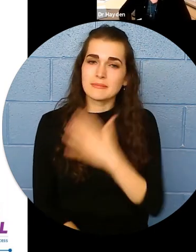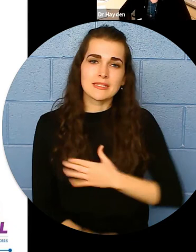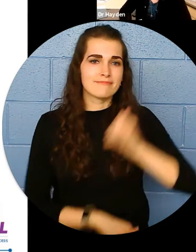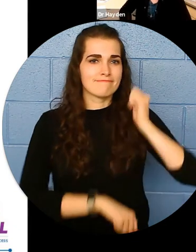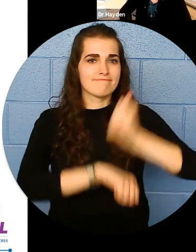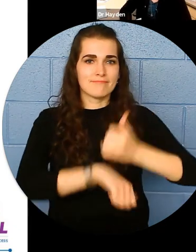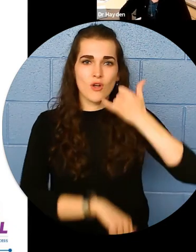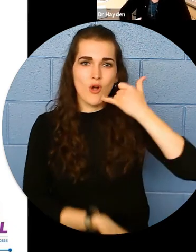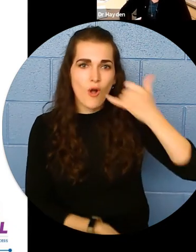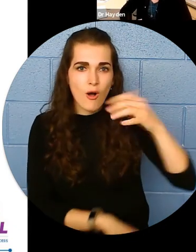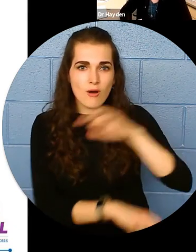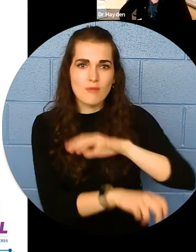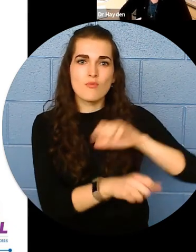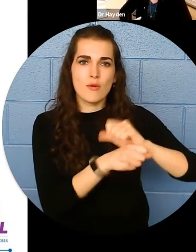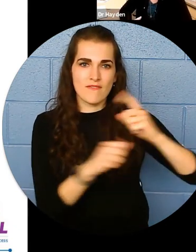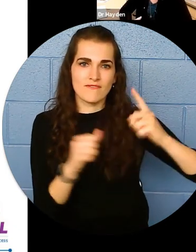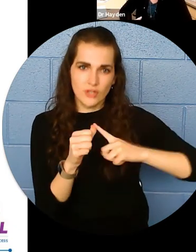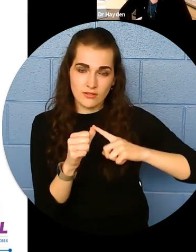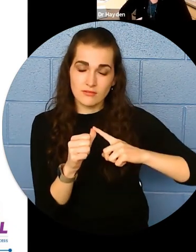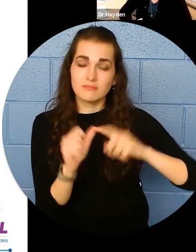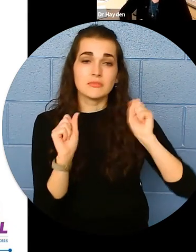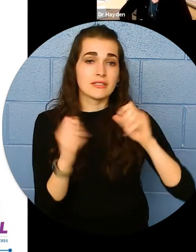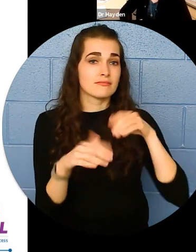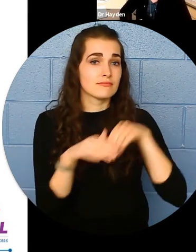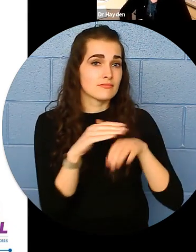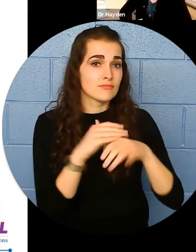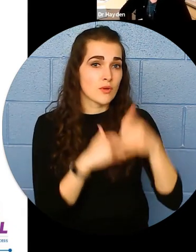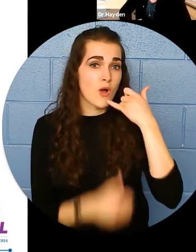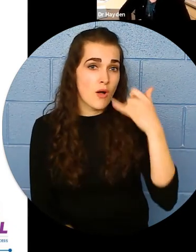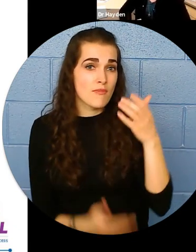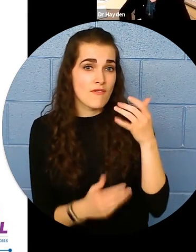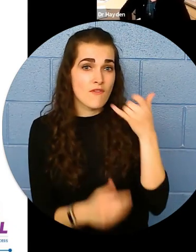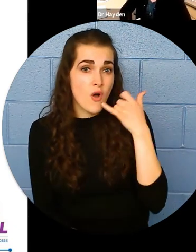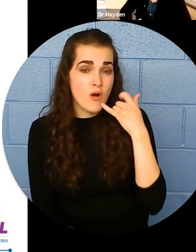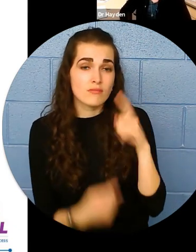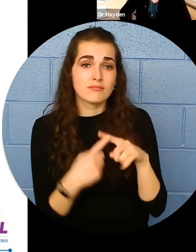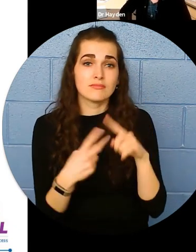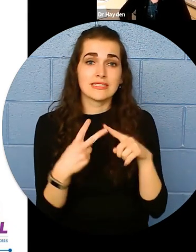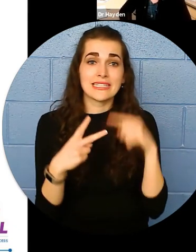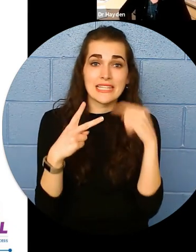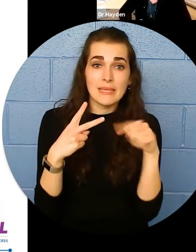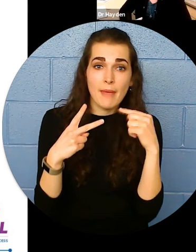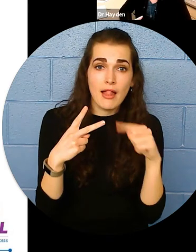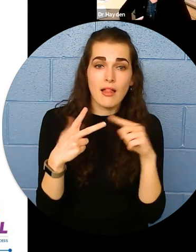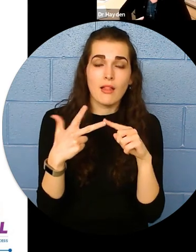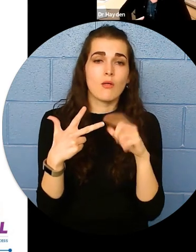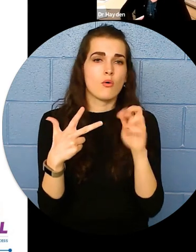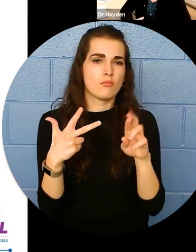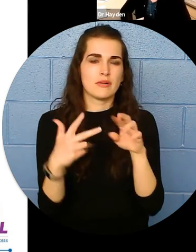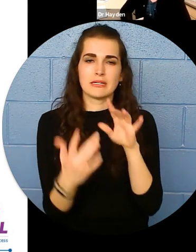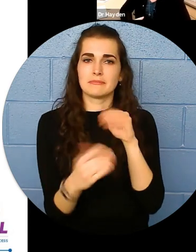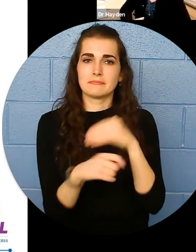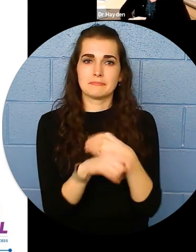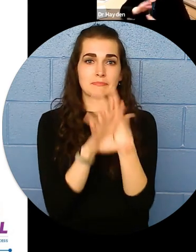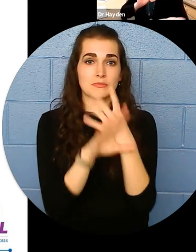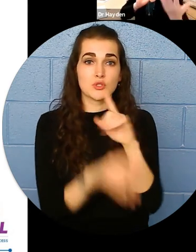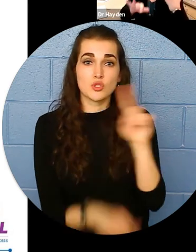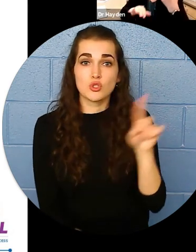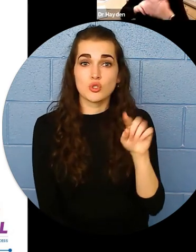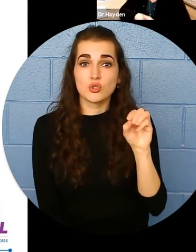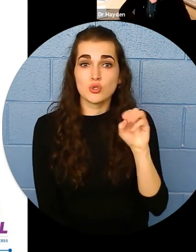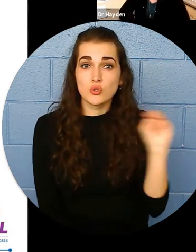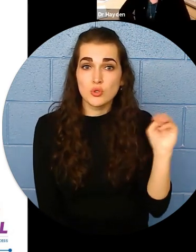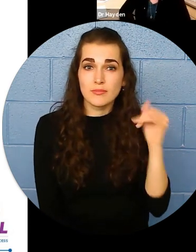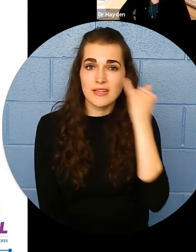an appointment. We are easily accessible by phone, by email, or we can certainly meet with you on Zoom if you want to have